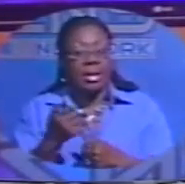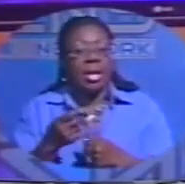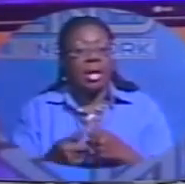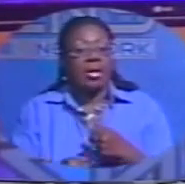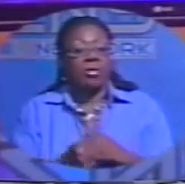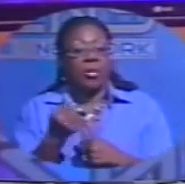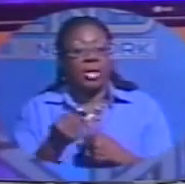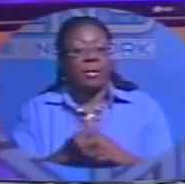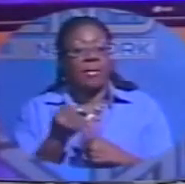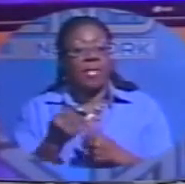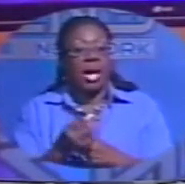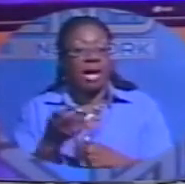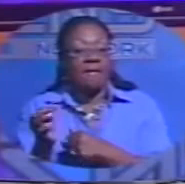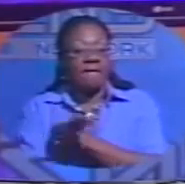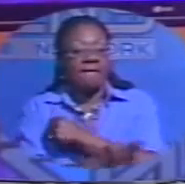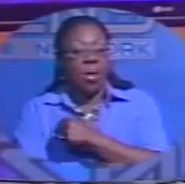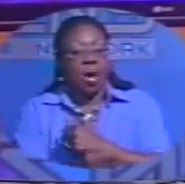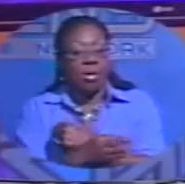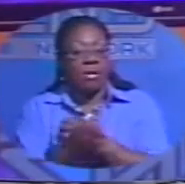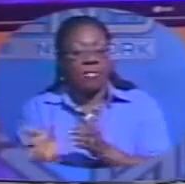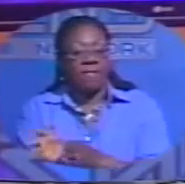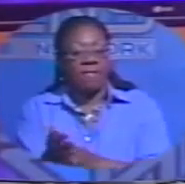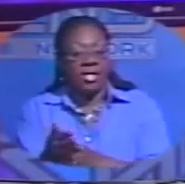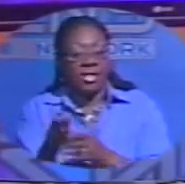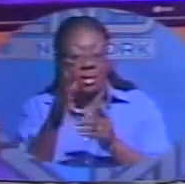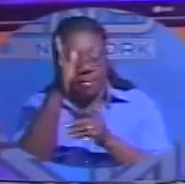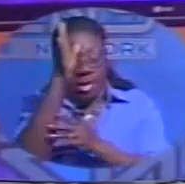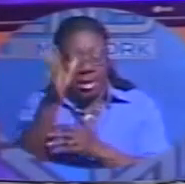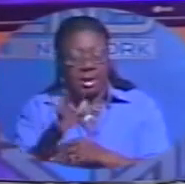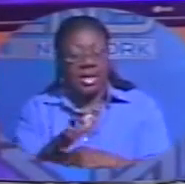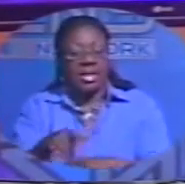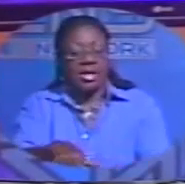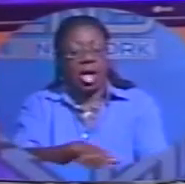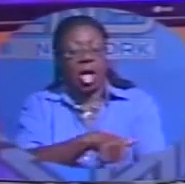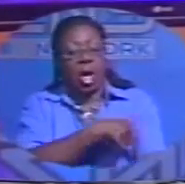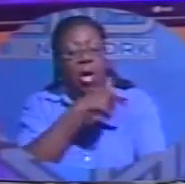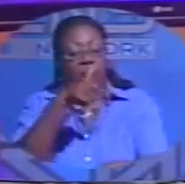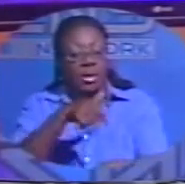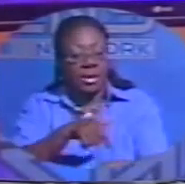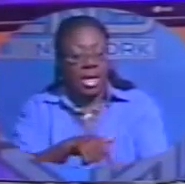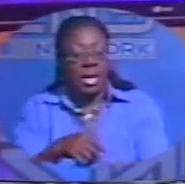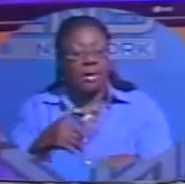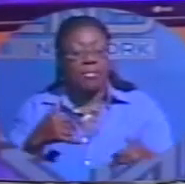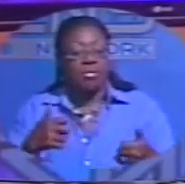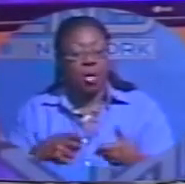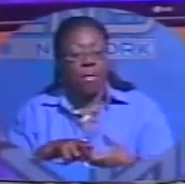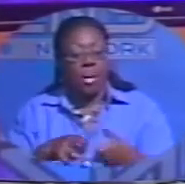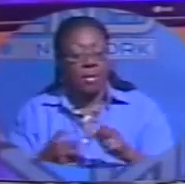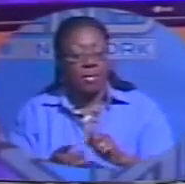hopes of bringing some sort of resolve to a long-standing issue. Shanique Miller has that story.